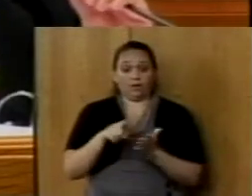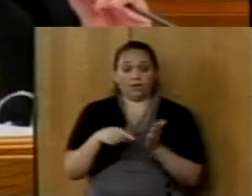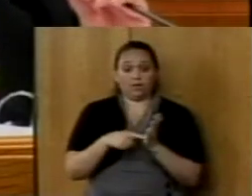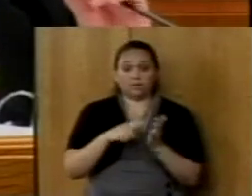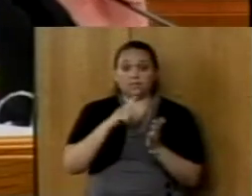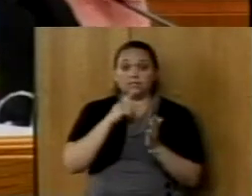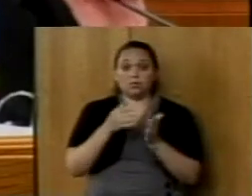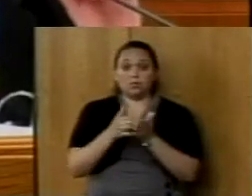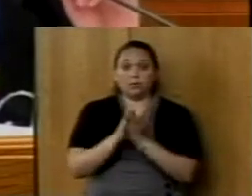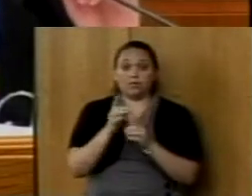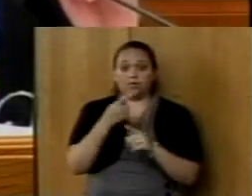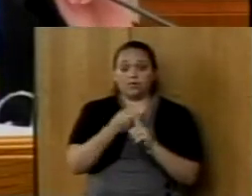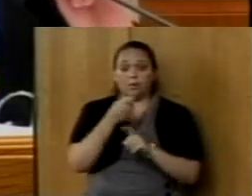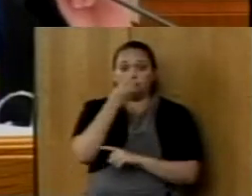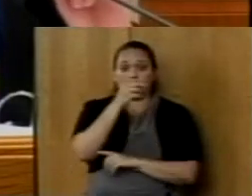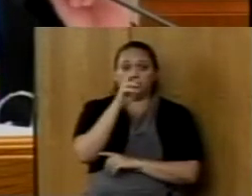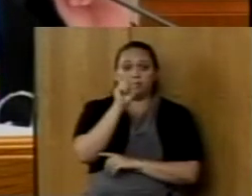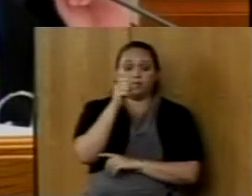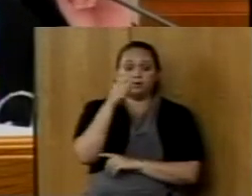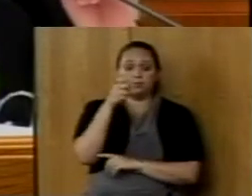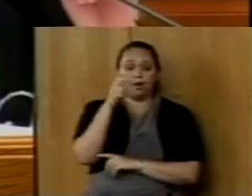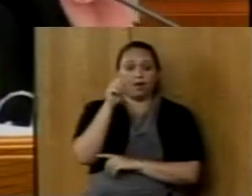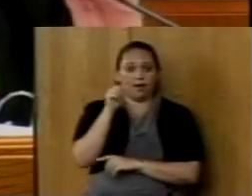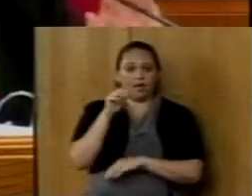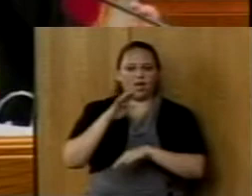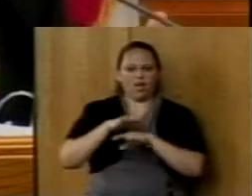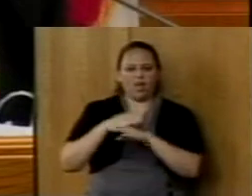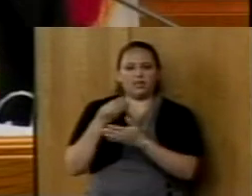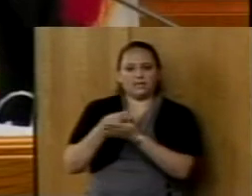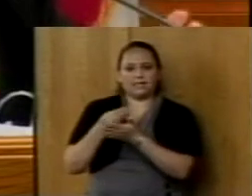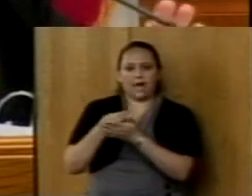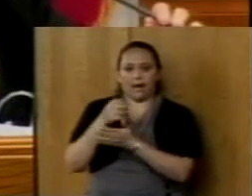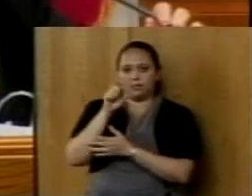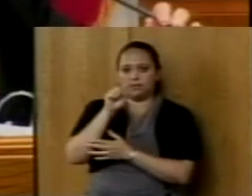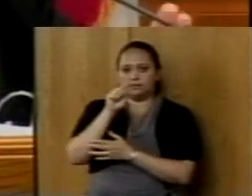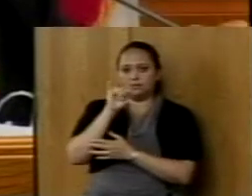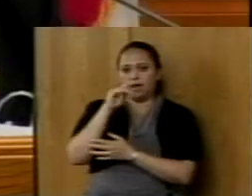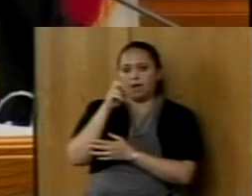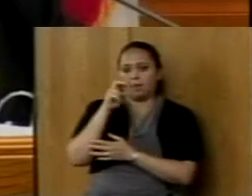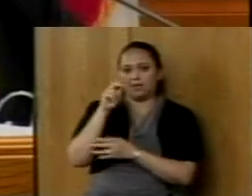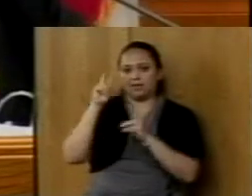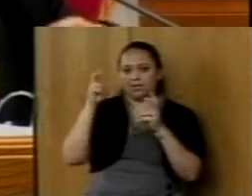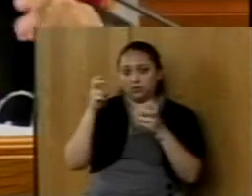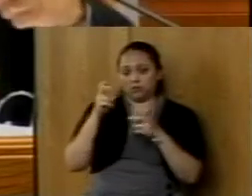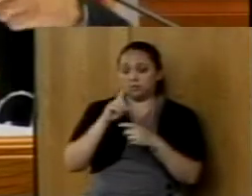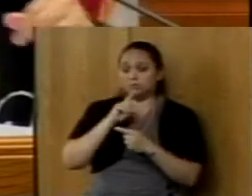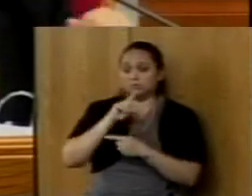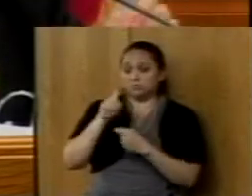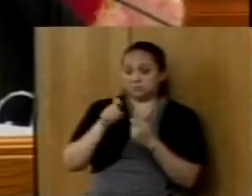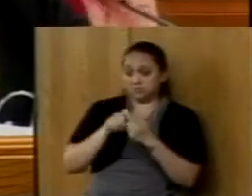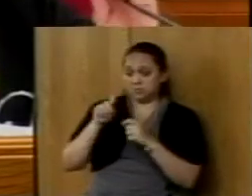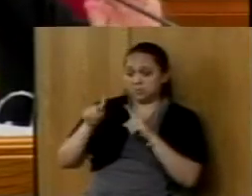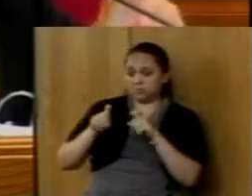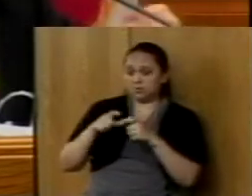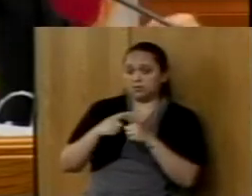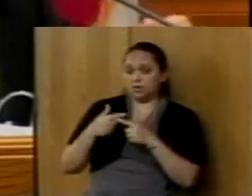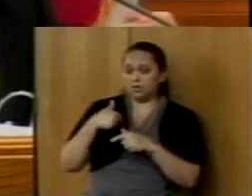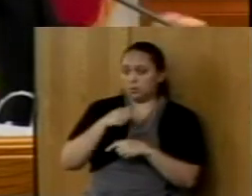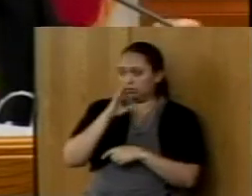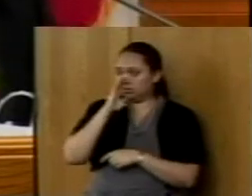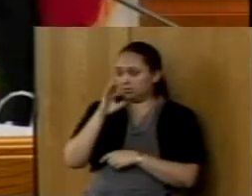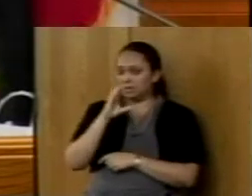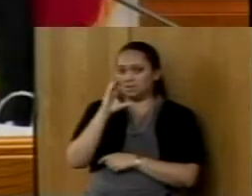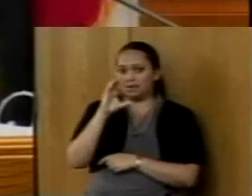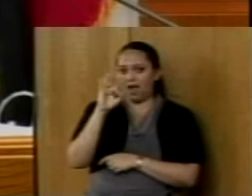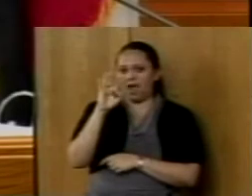Ms. Peña on the stipend issue, and I guess specifically it would be your question, and then we can go through our CFO to see if we can